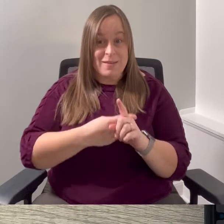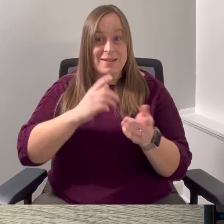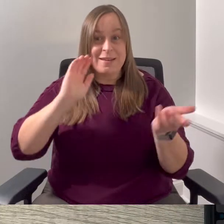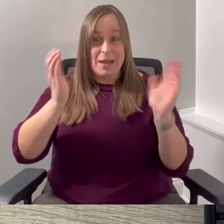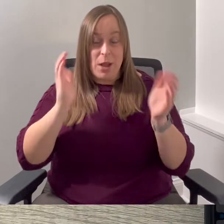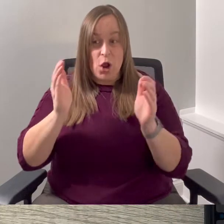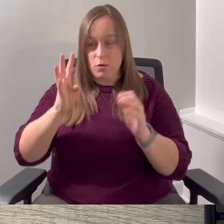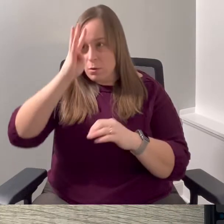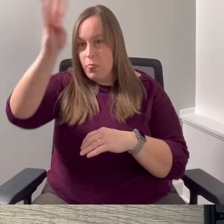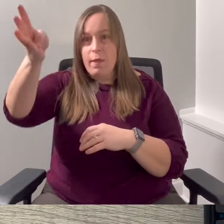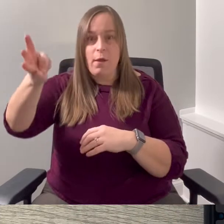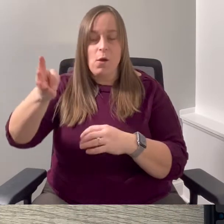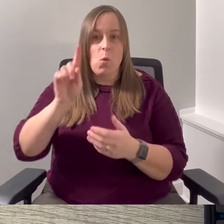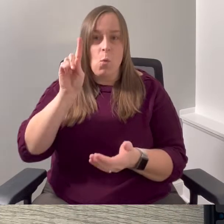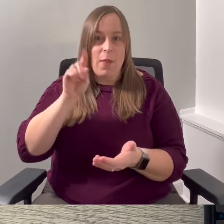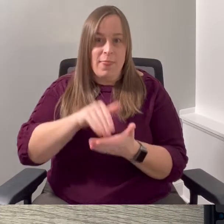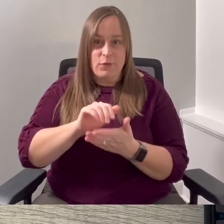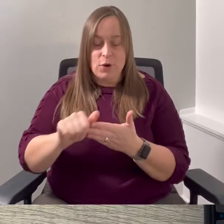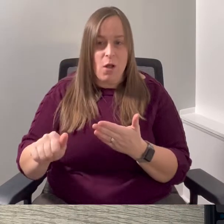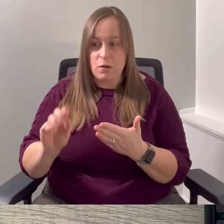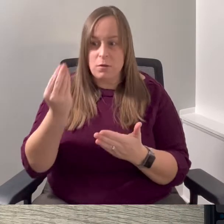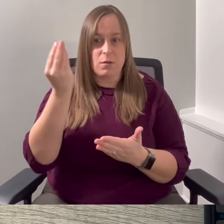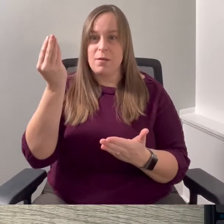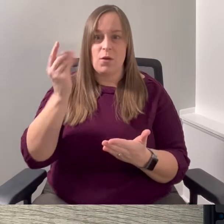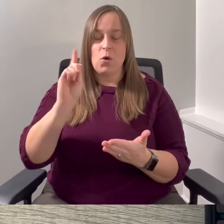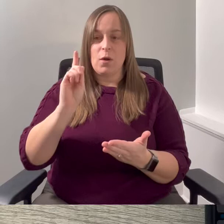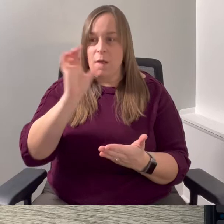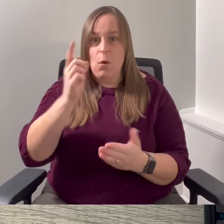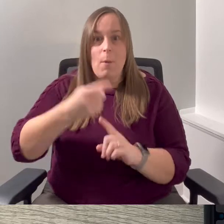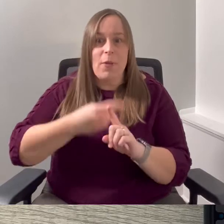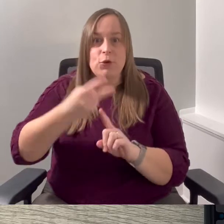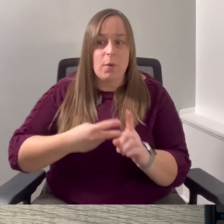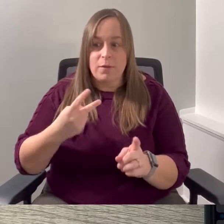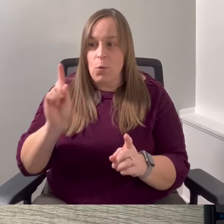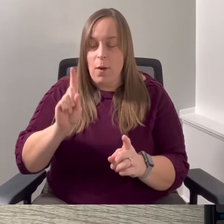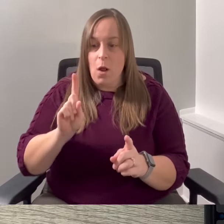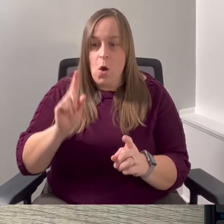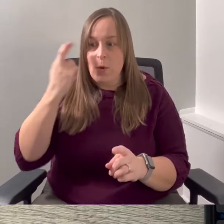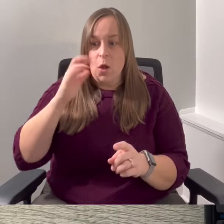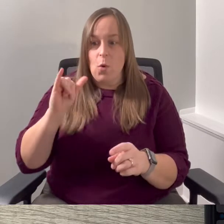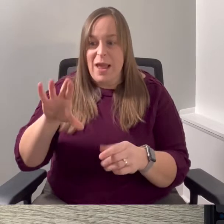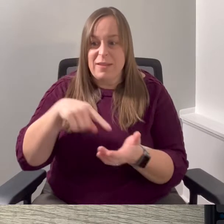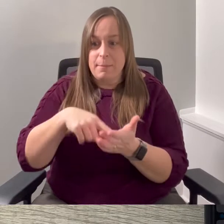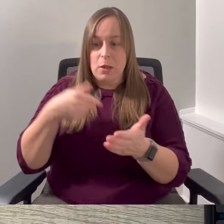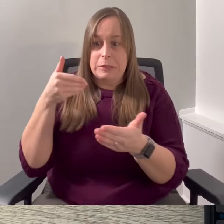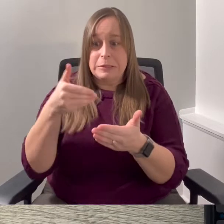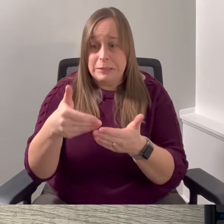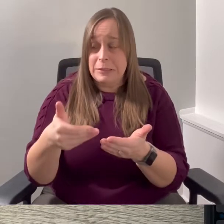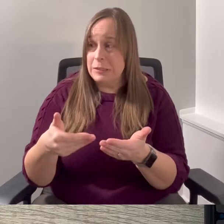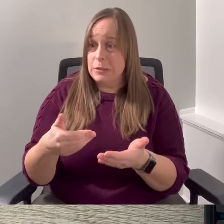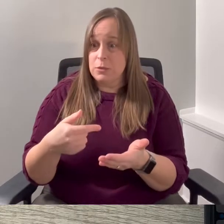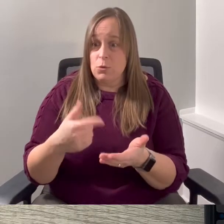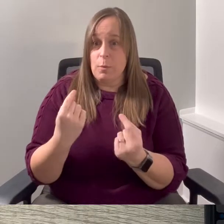miraculously with $1,000 in a month or 2 months time when you realize, oh no, this bill's due. What am I gonna